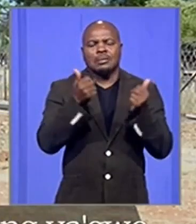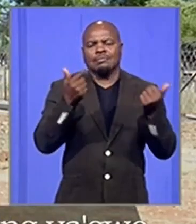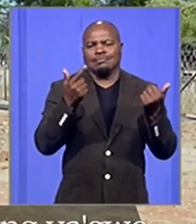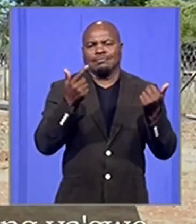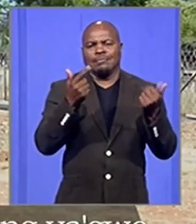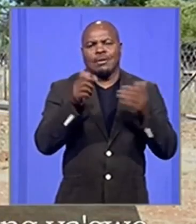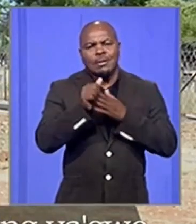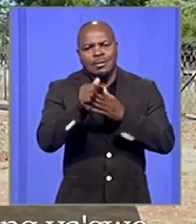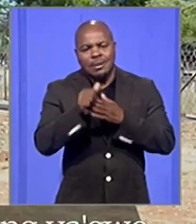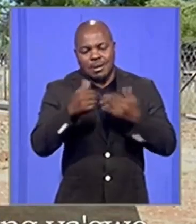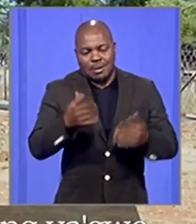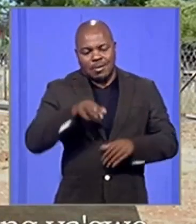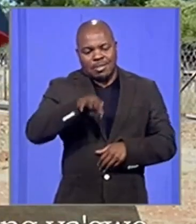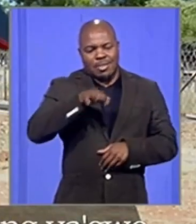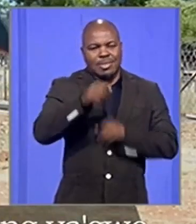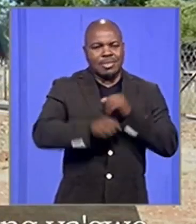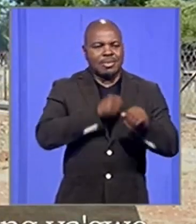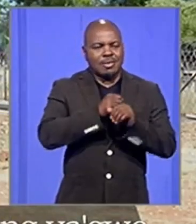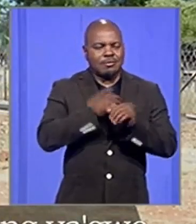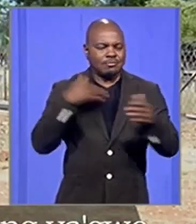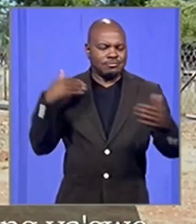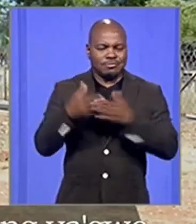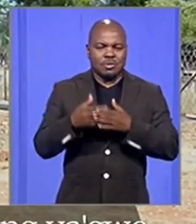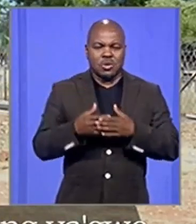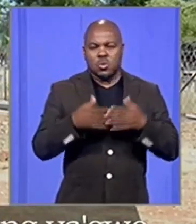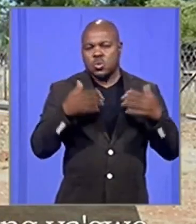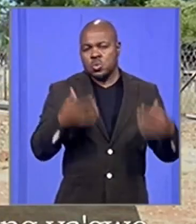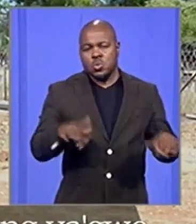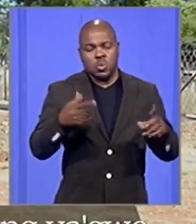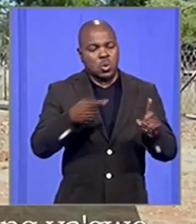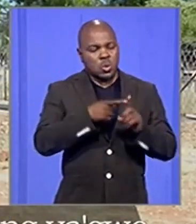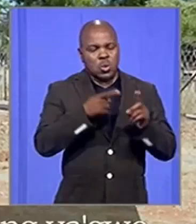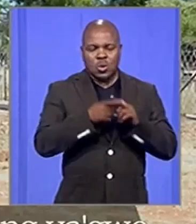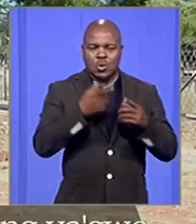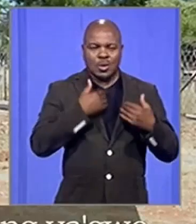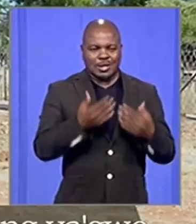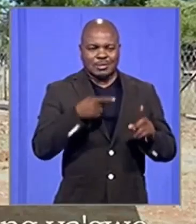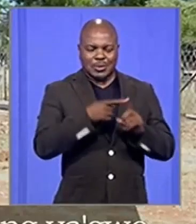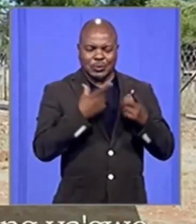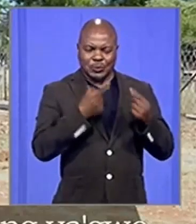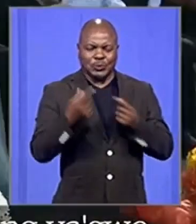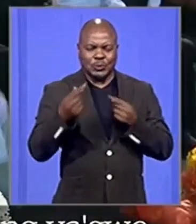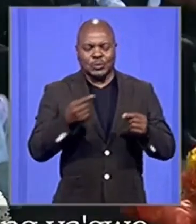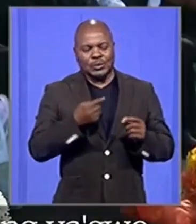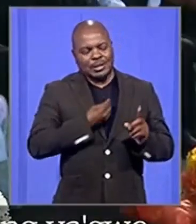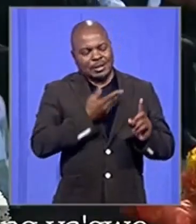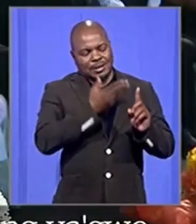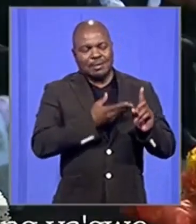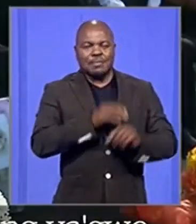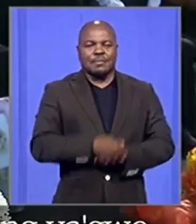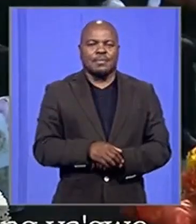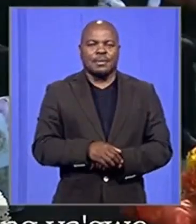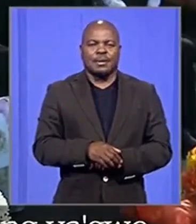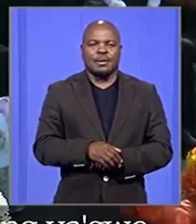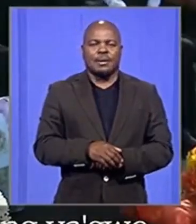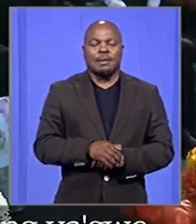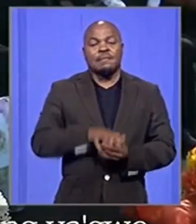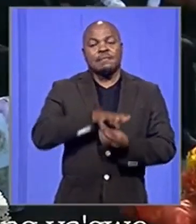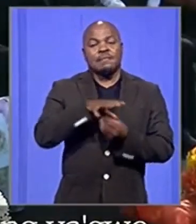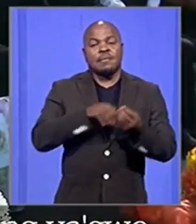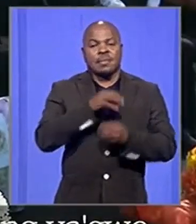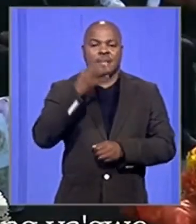his 13th year and there's a lot that we were expecting from this young man. Ba lelapa ba re le fa